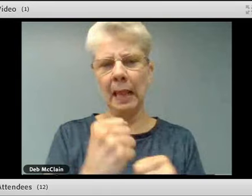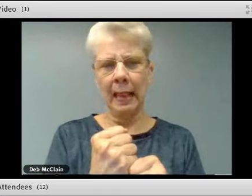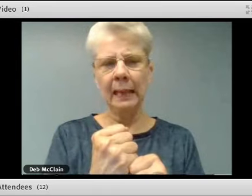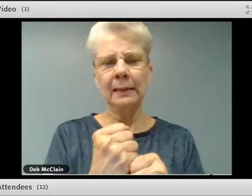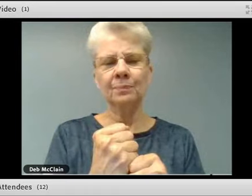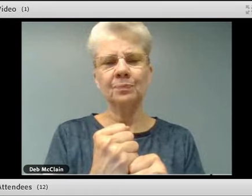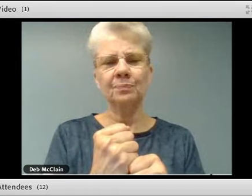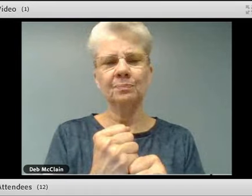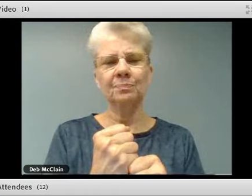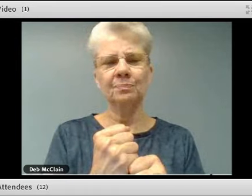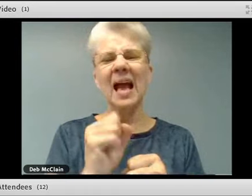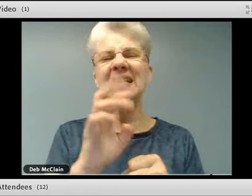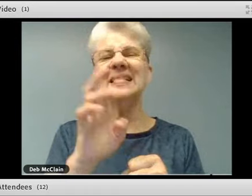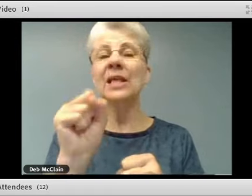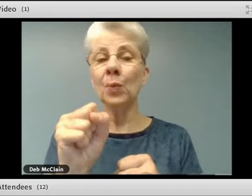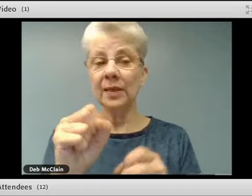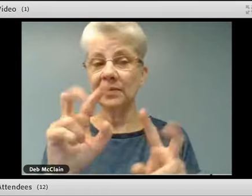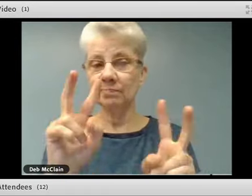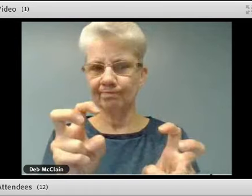a series of